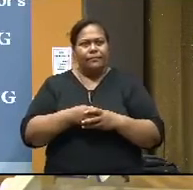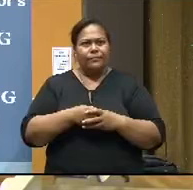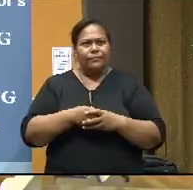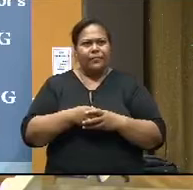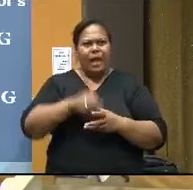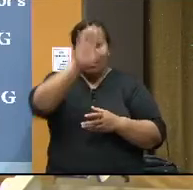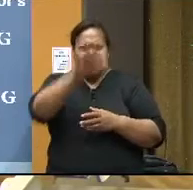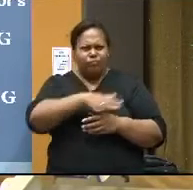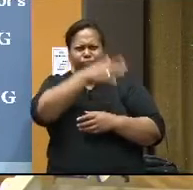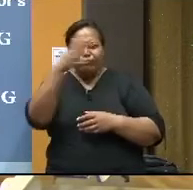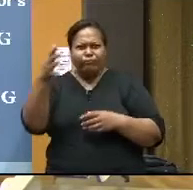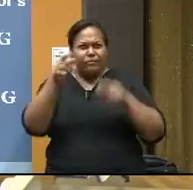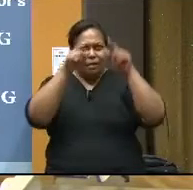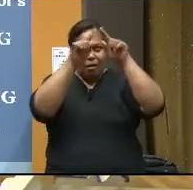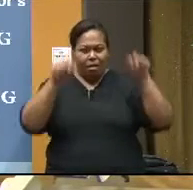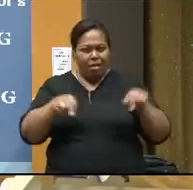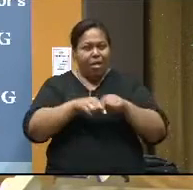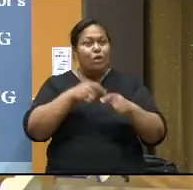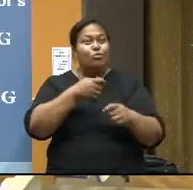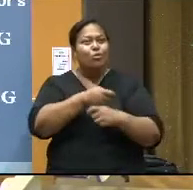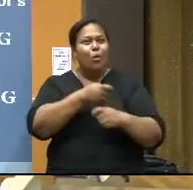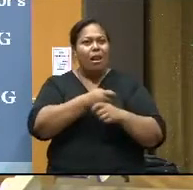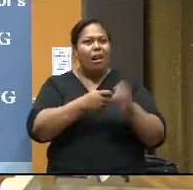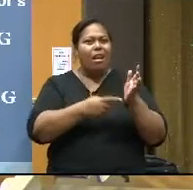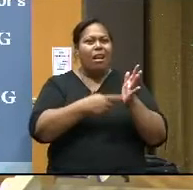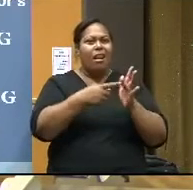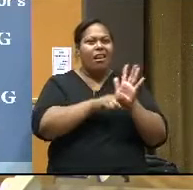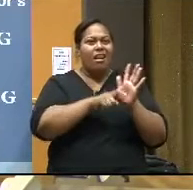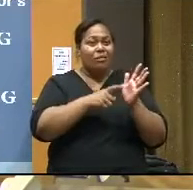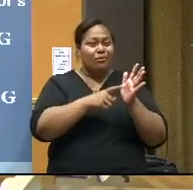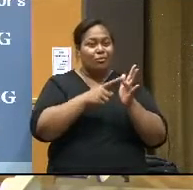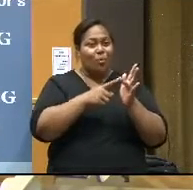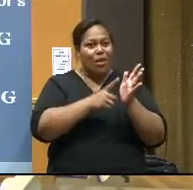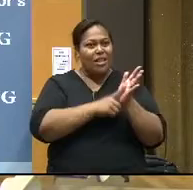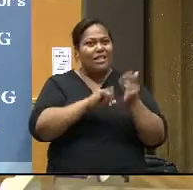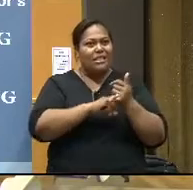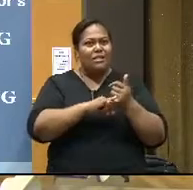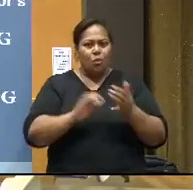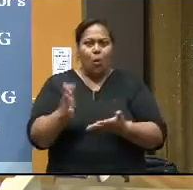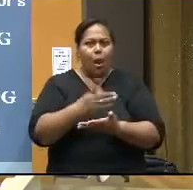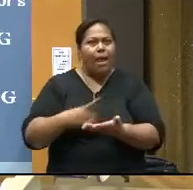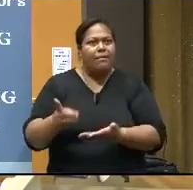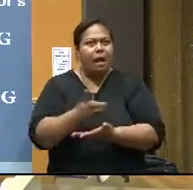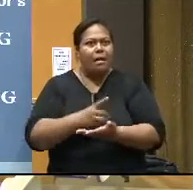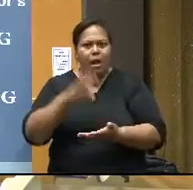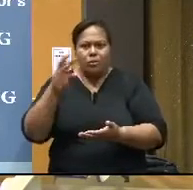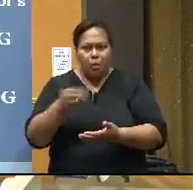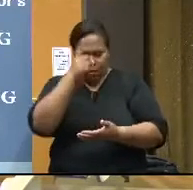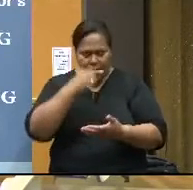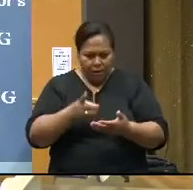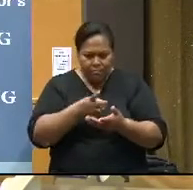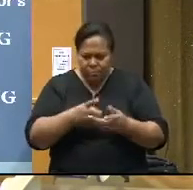of finely tuned tools to collect data so that we can measure and demonstrate to